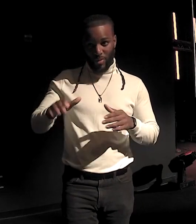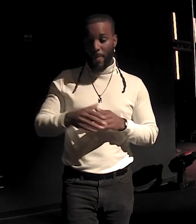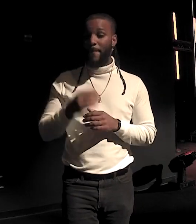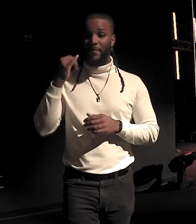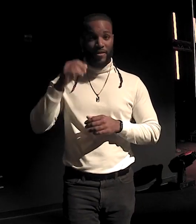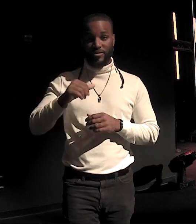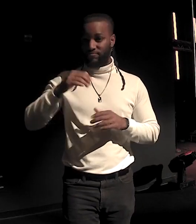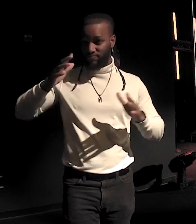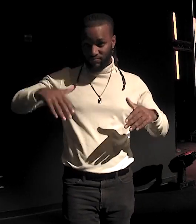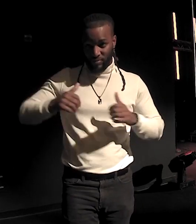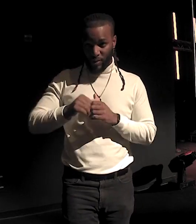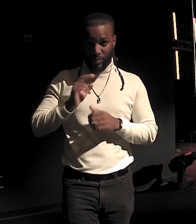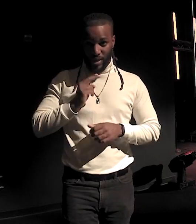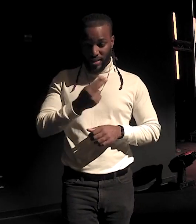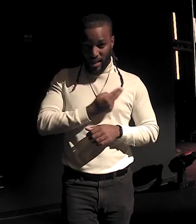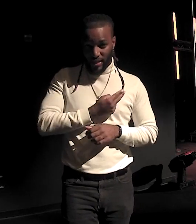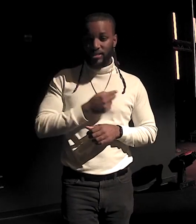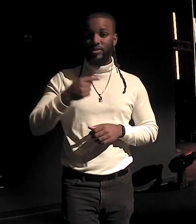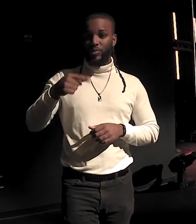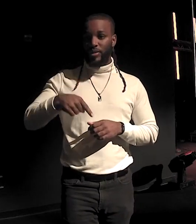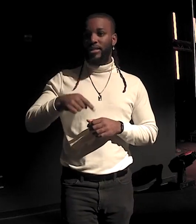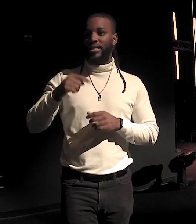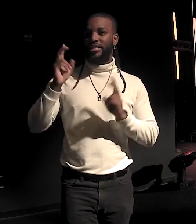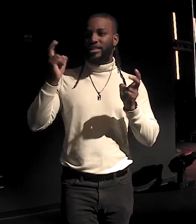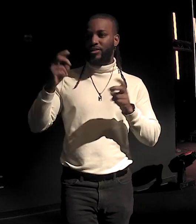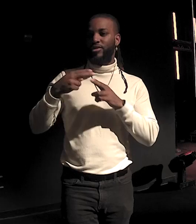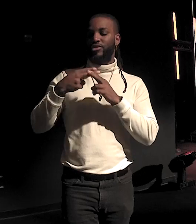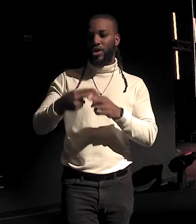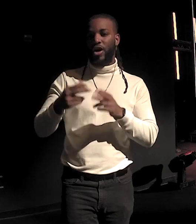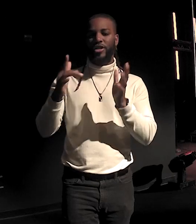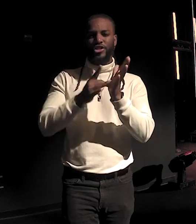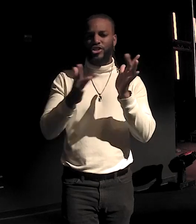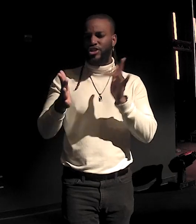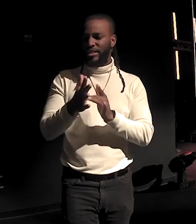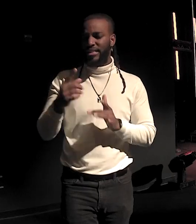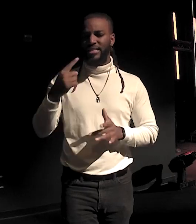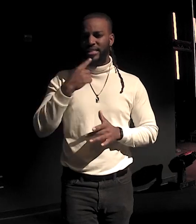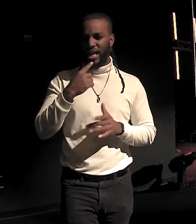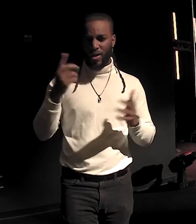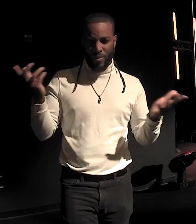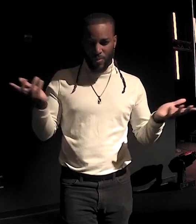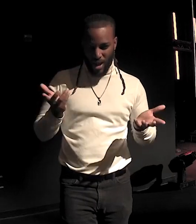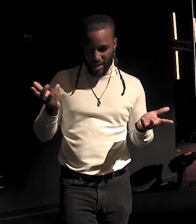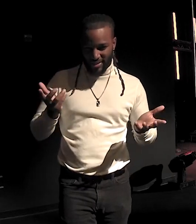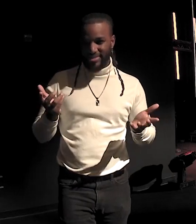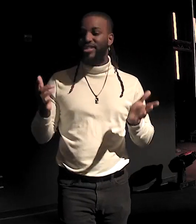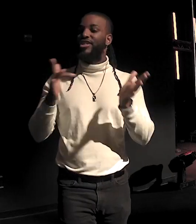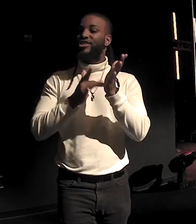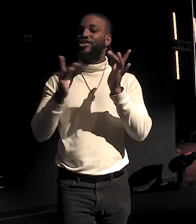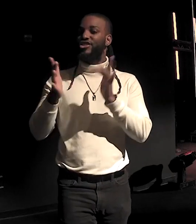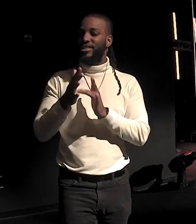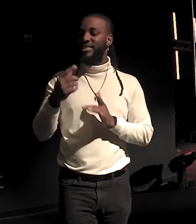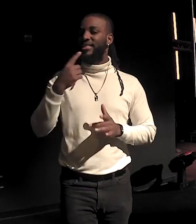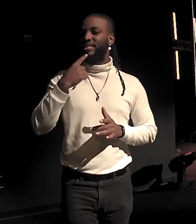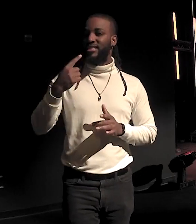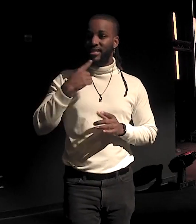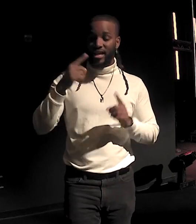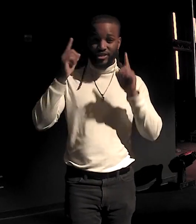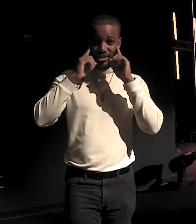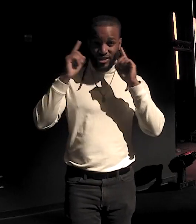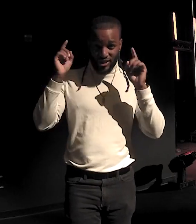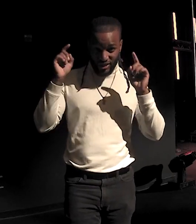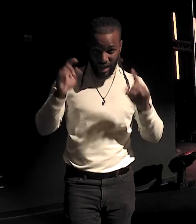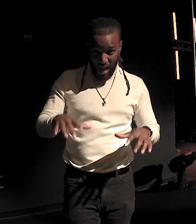with us in this series, we are in a series called Jesus Said What? Because Jesus said